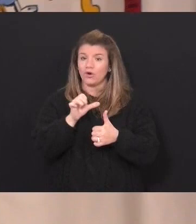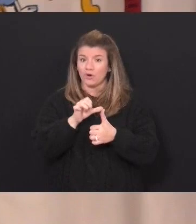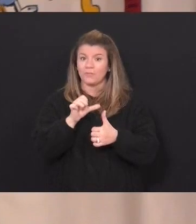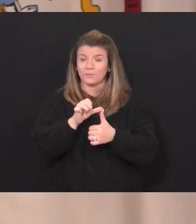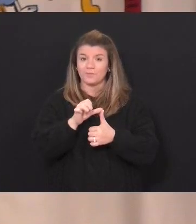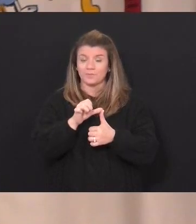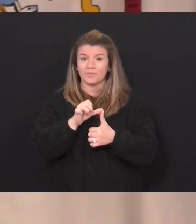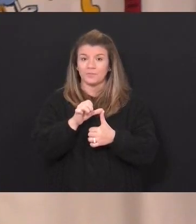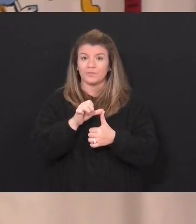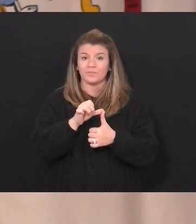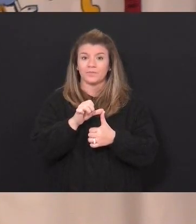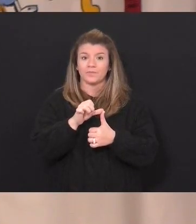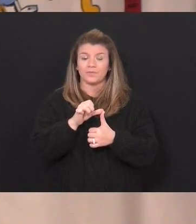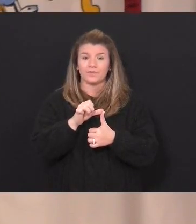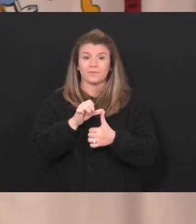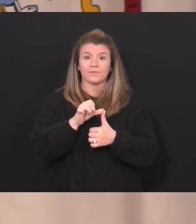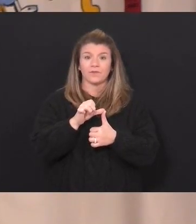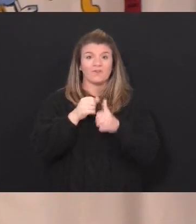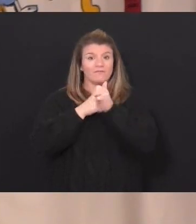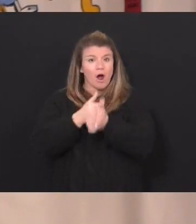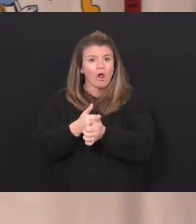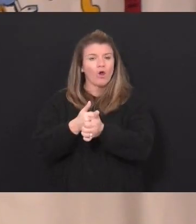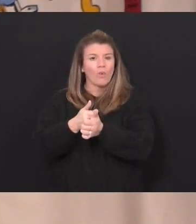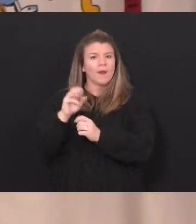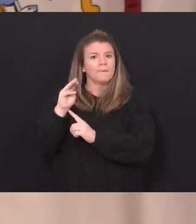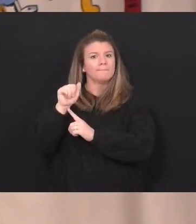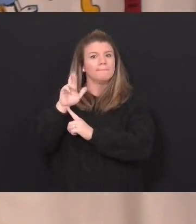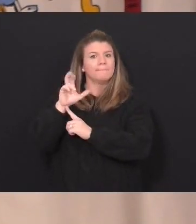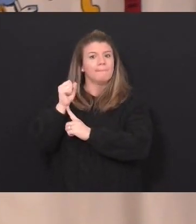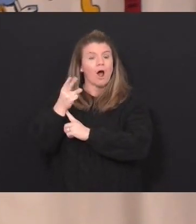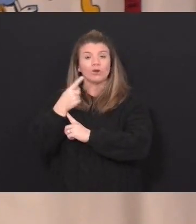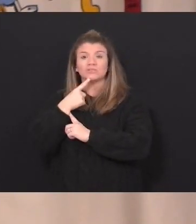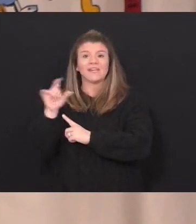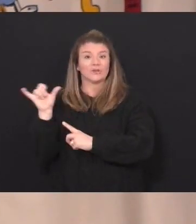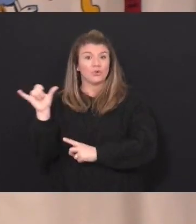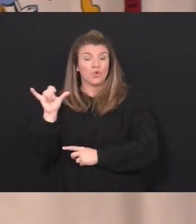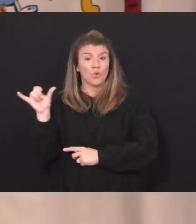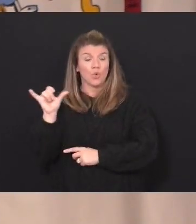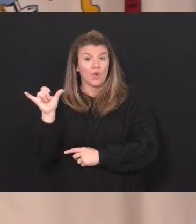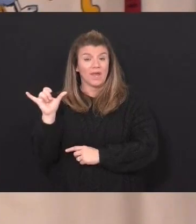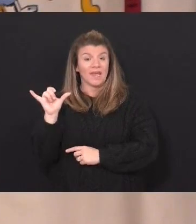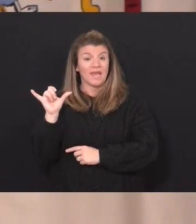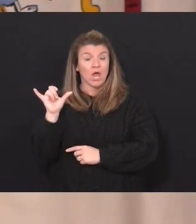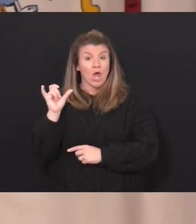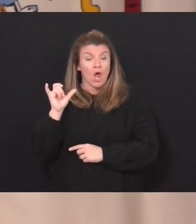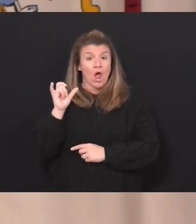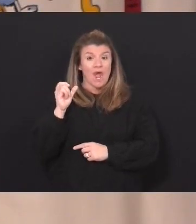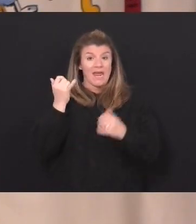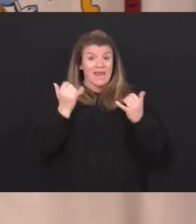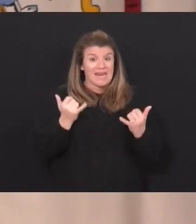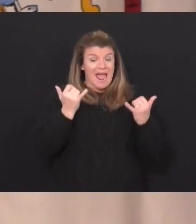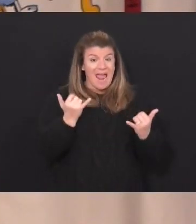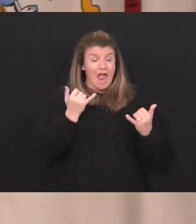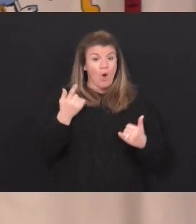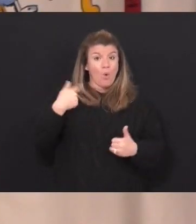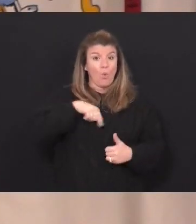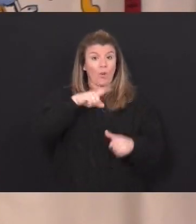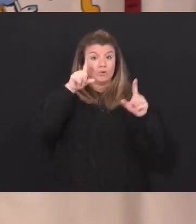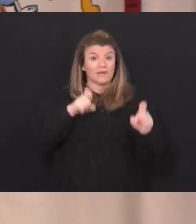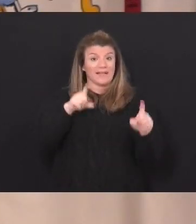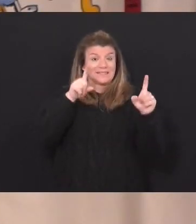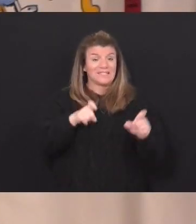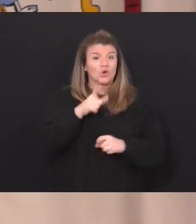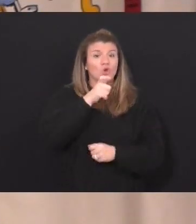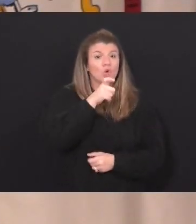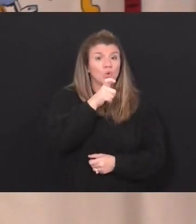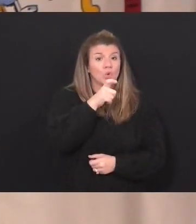Dr. Marsh said this the other day, but we are only testing the people that we feel like have a